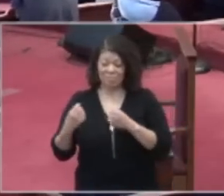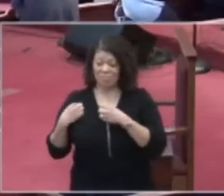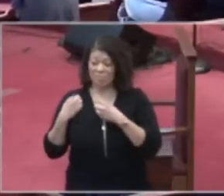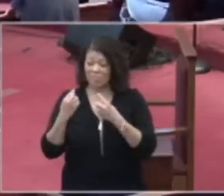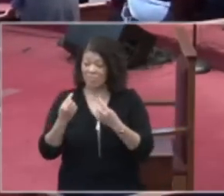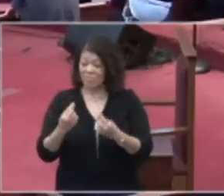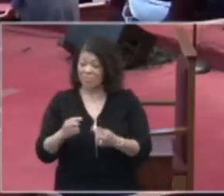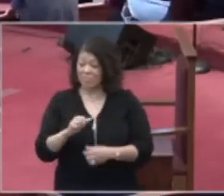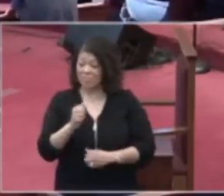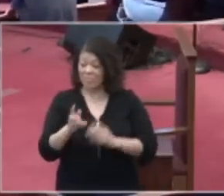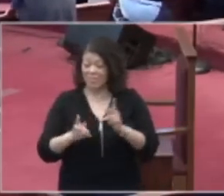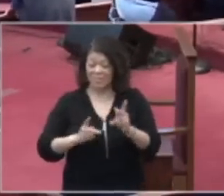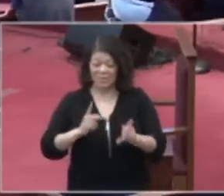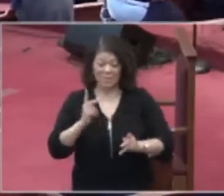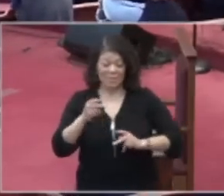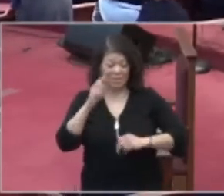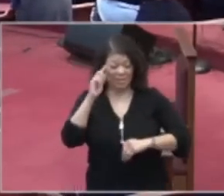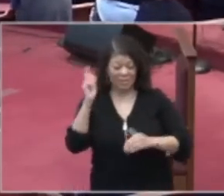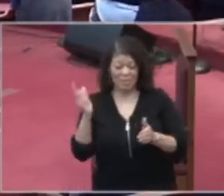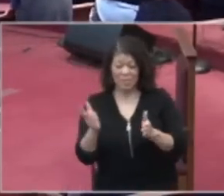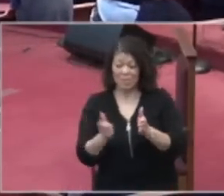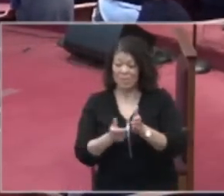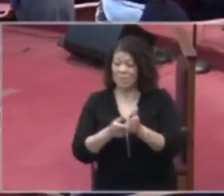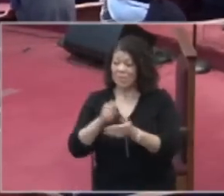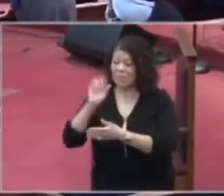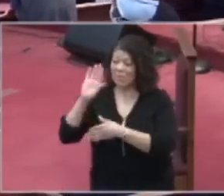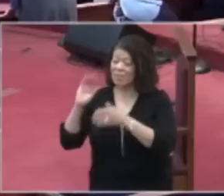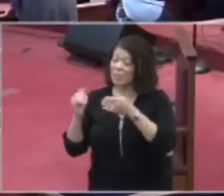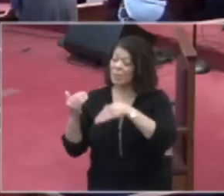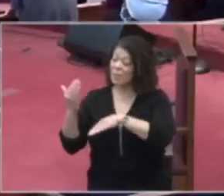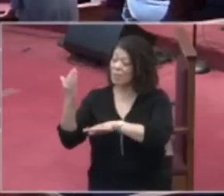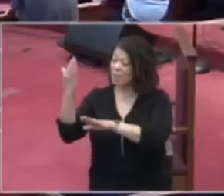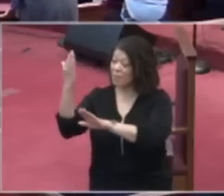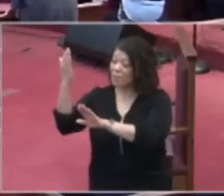see. Is you, Lord.